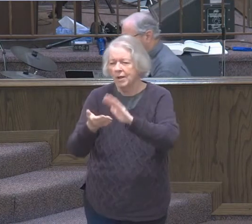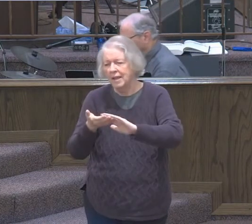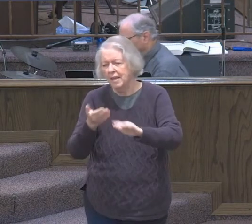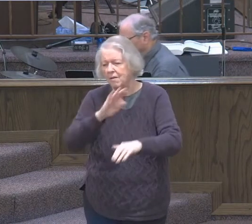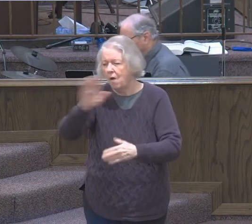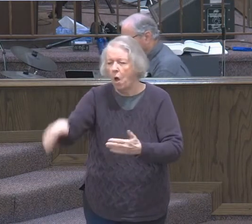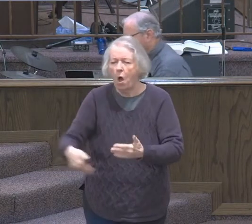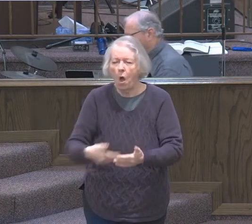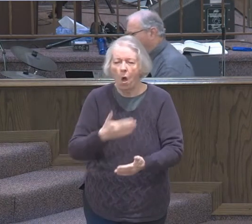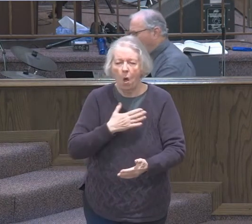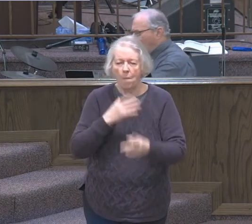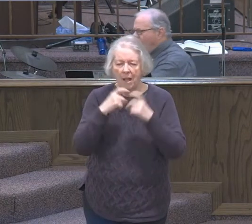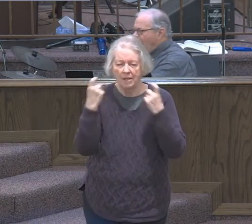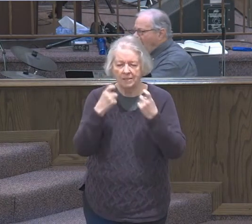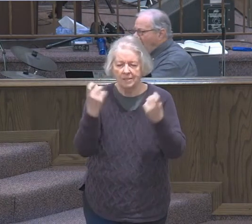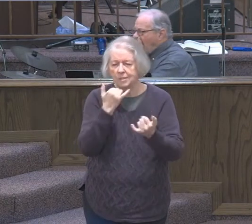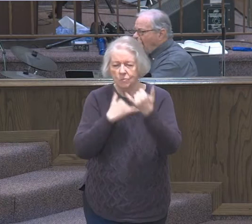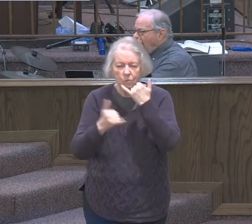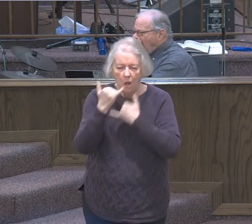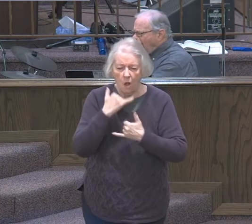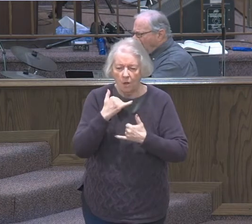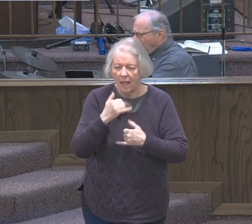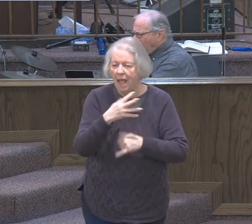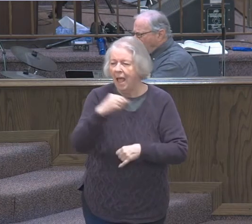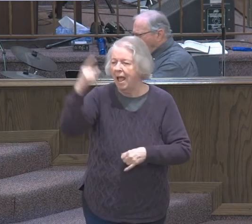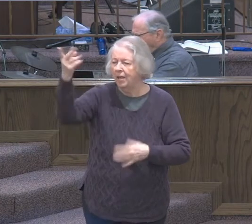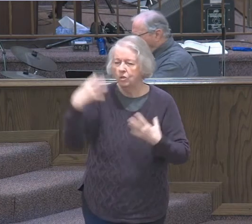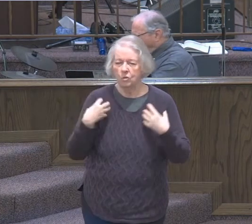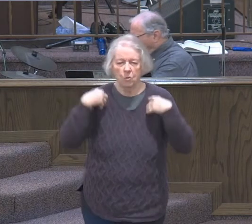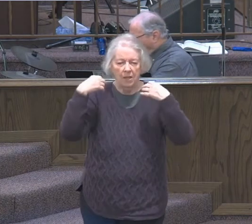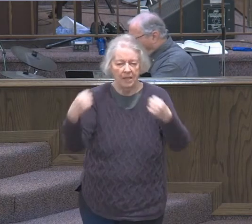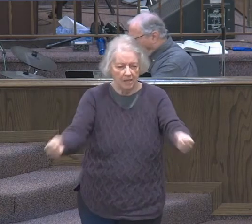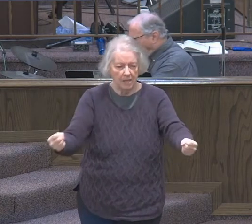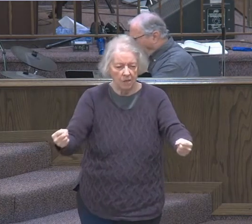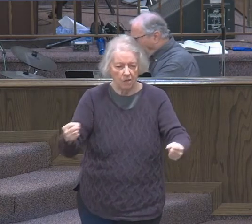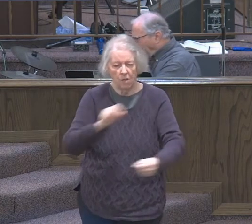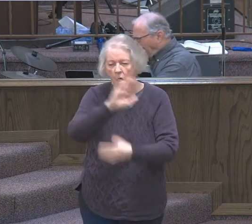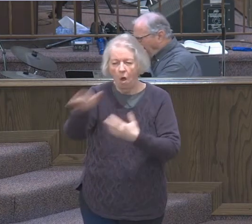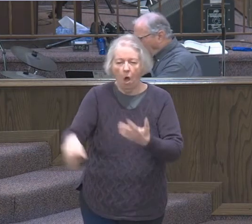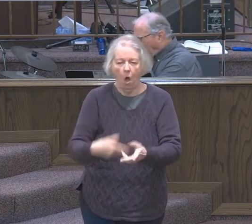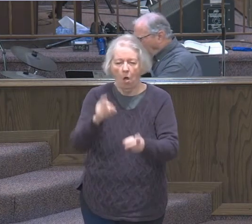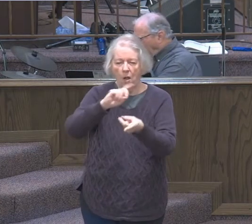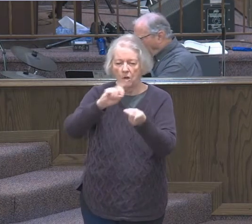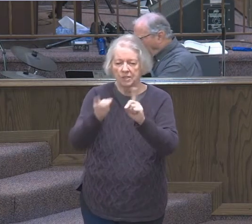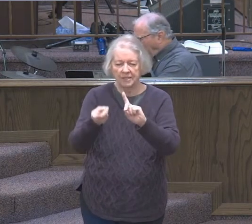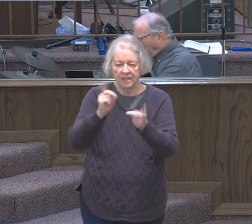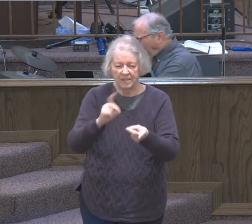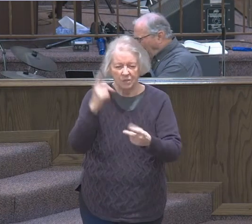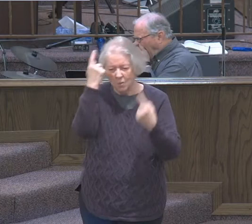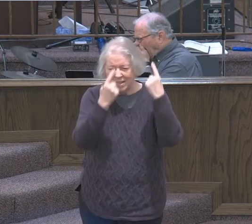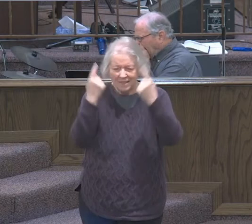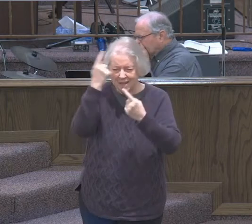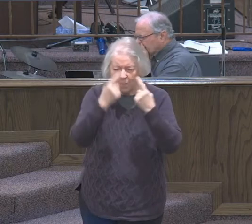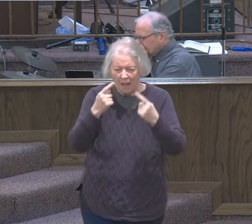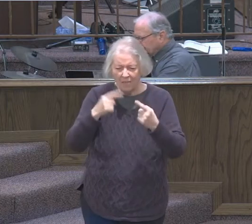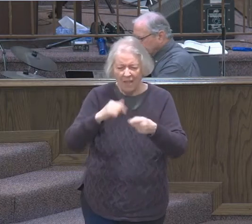iniquities. You heal all our diseases. And even as we think about that in this time of this pandemic, God, when are